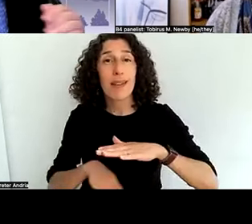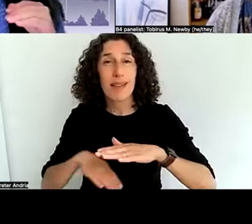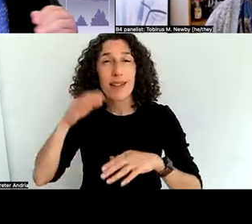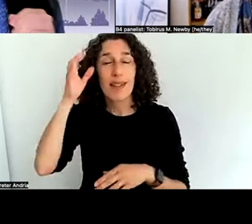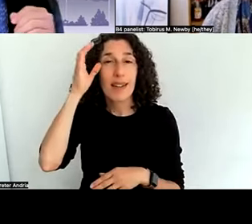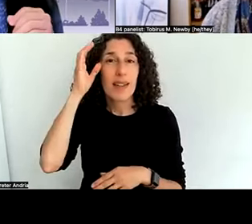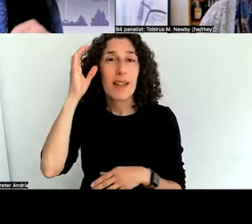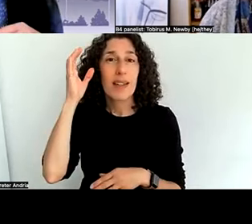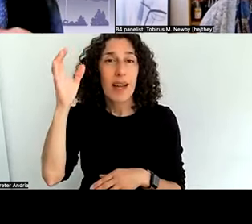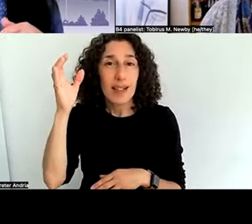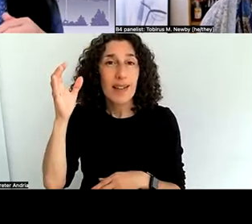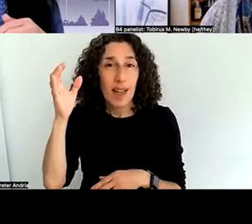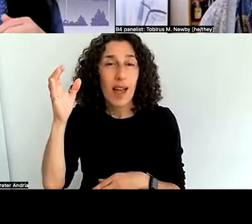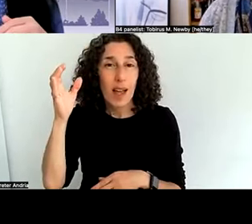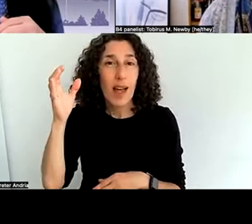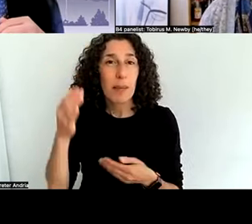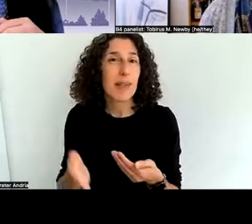so critical to just